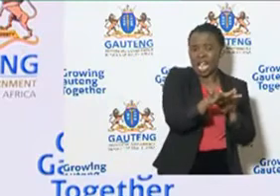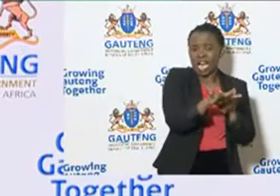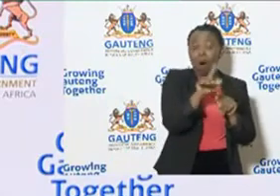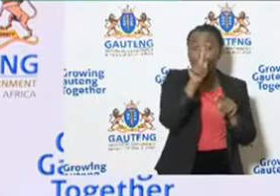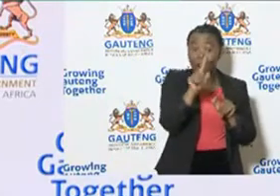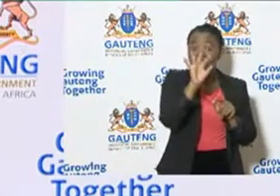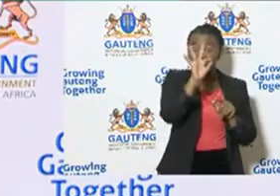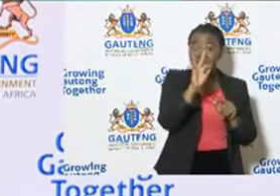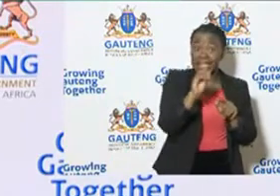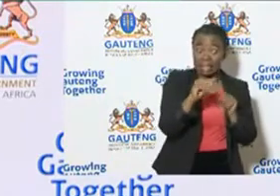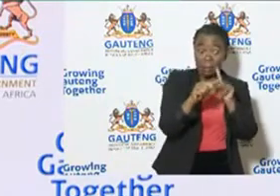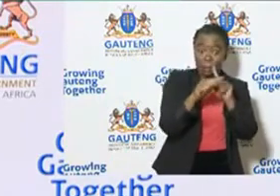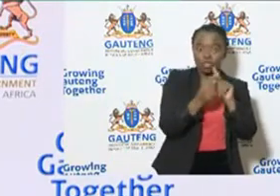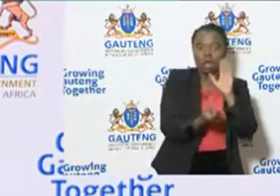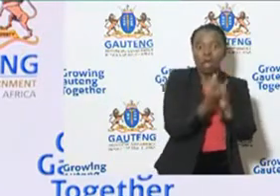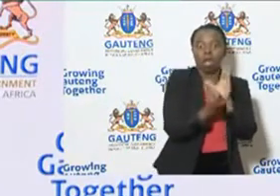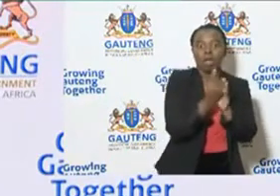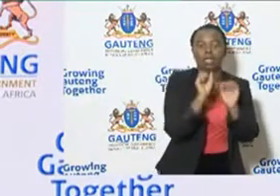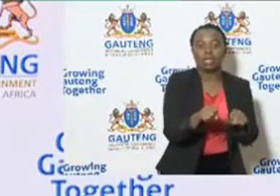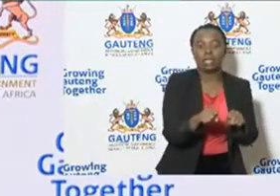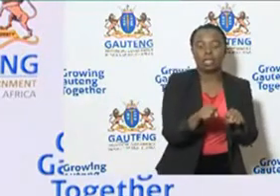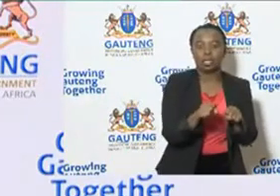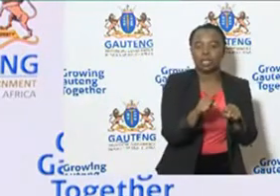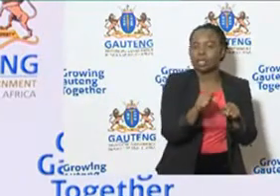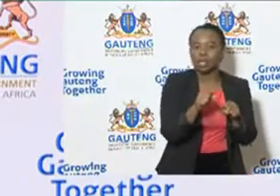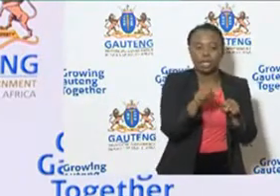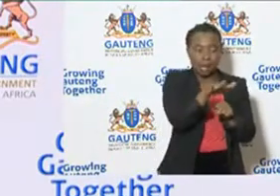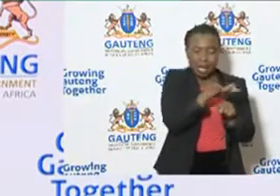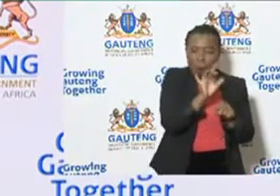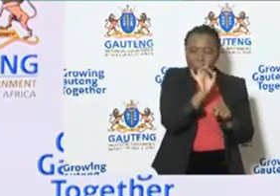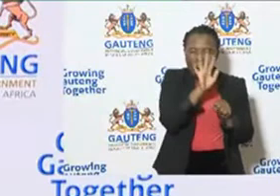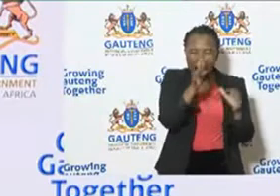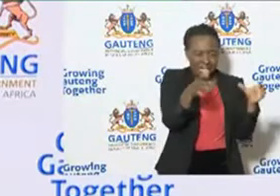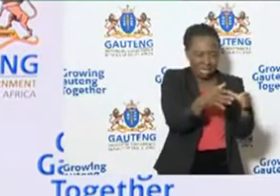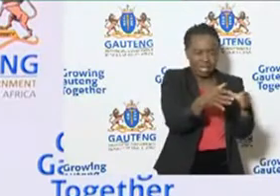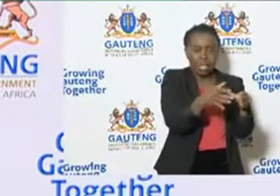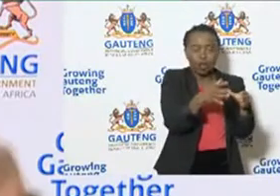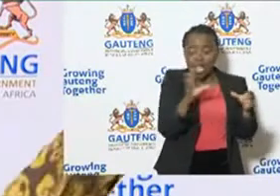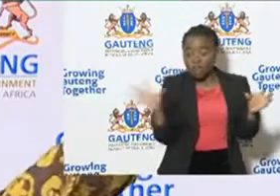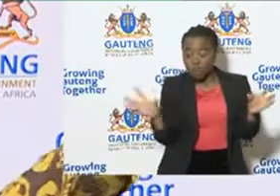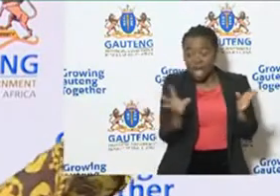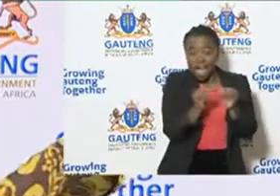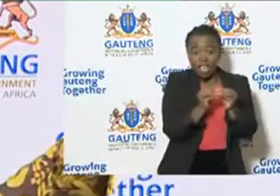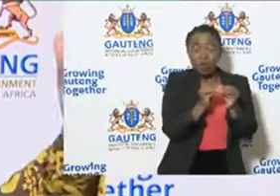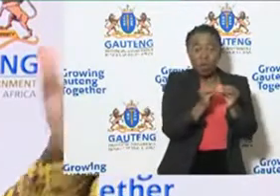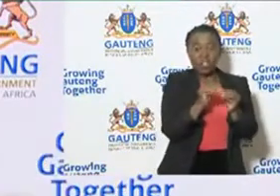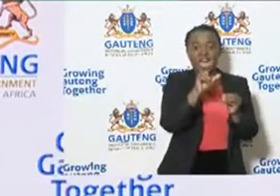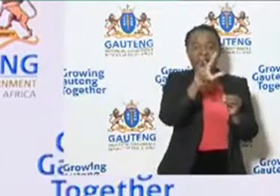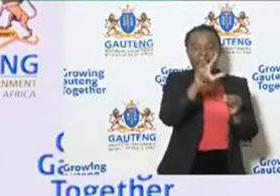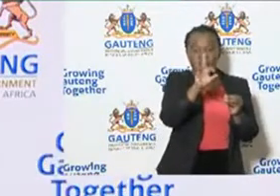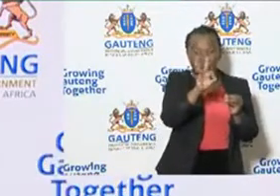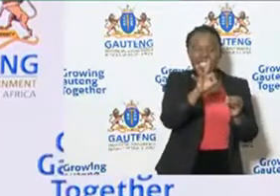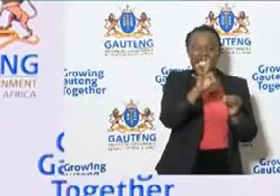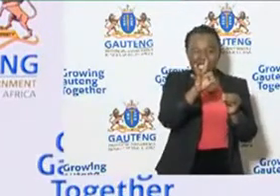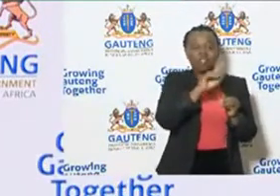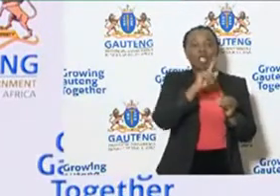130 cases have happened in one specific area. If you add them with that 83, that's where we have more